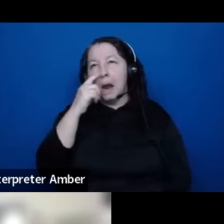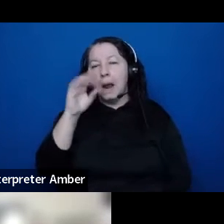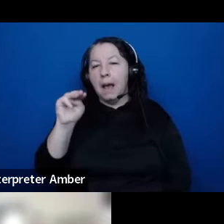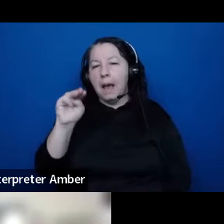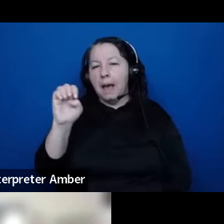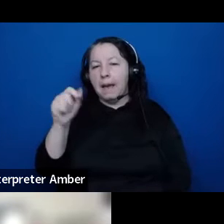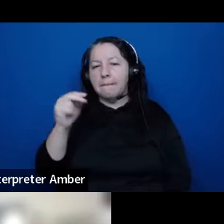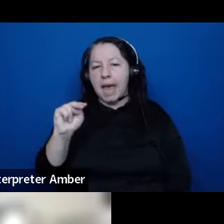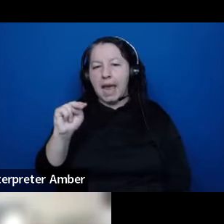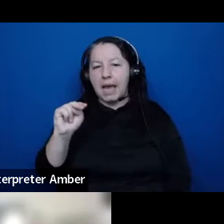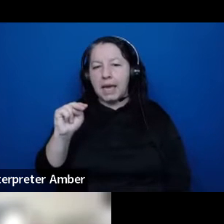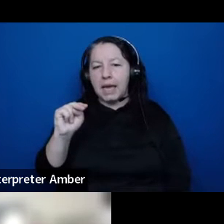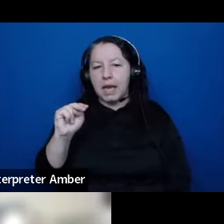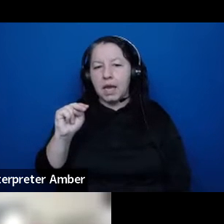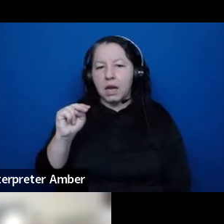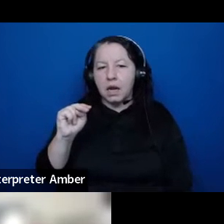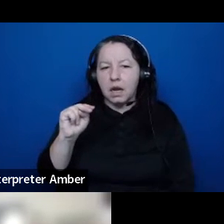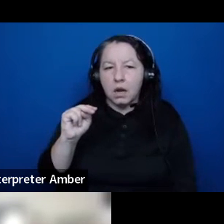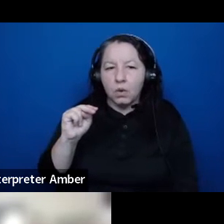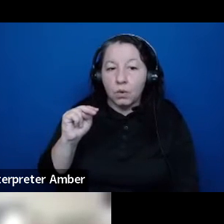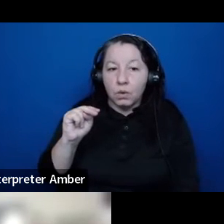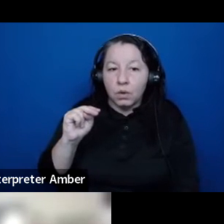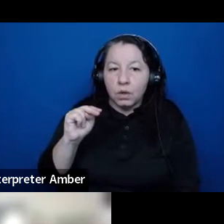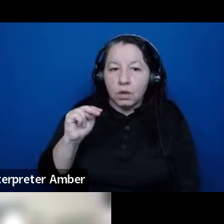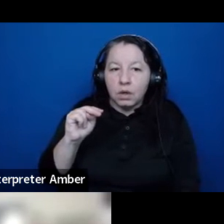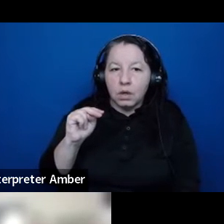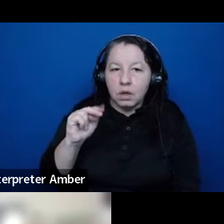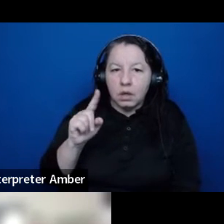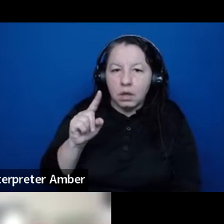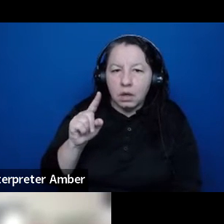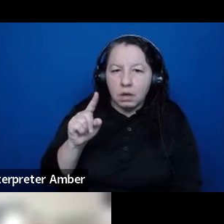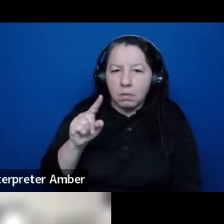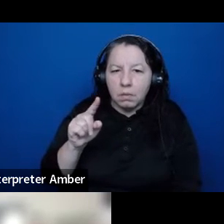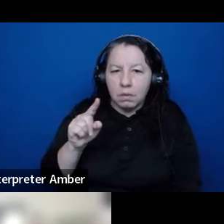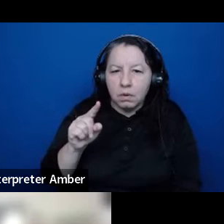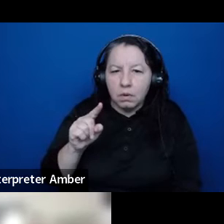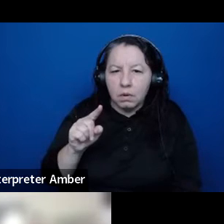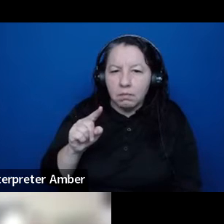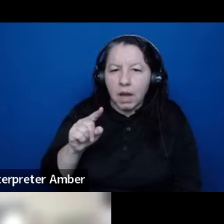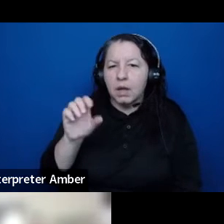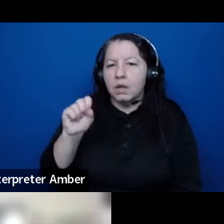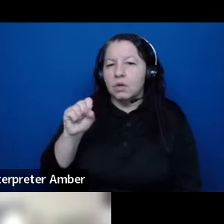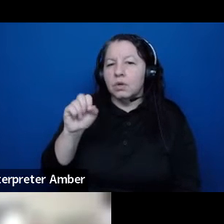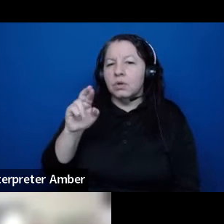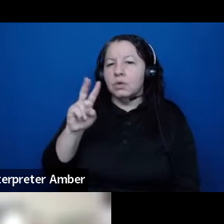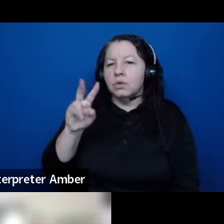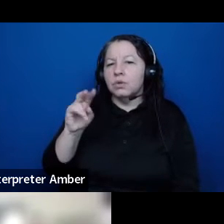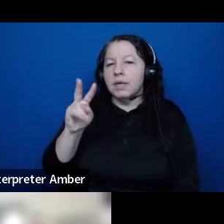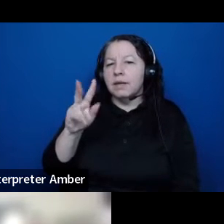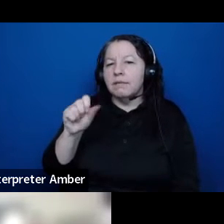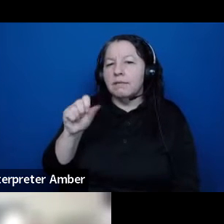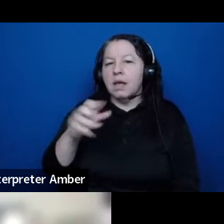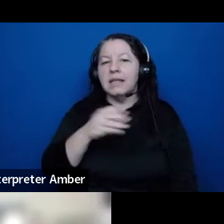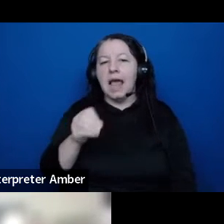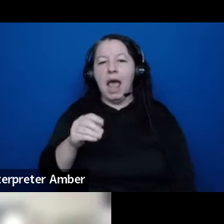Srinivas works at Broadlawns, and Dr. Austin Baith Beeth. I can't remember how to, I'm going to mess up